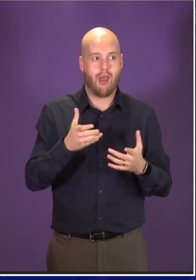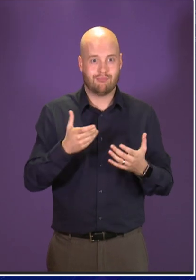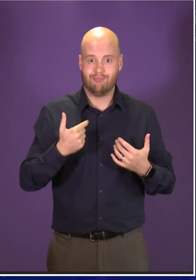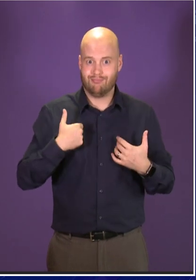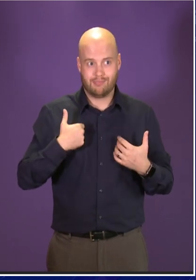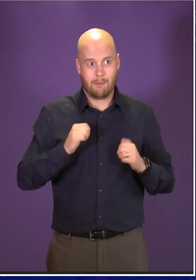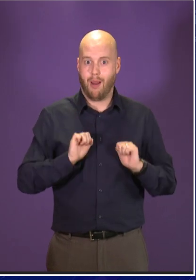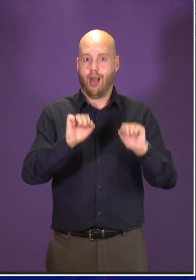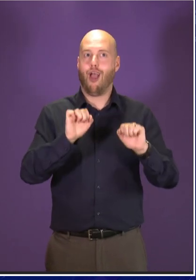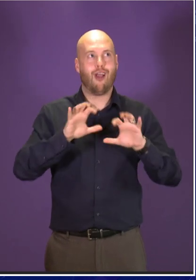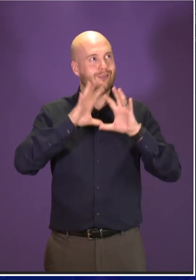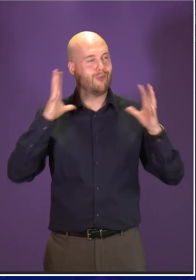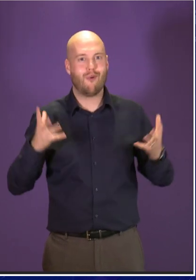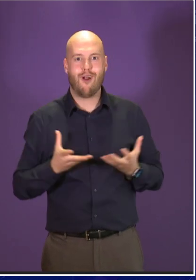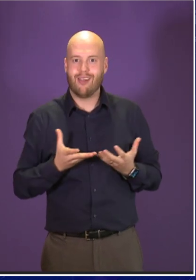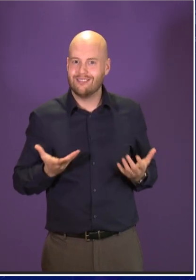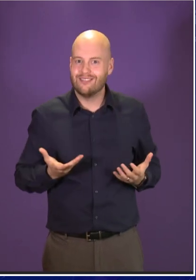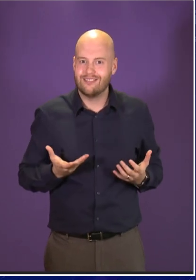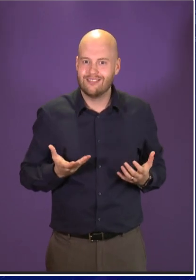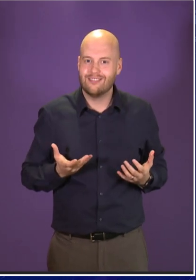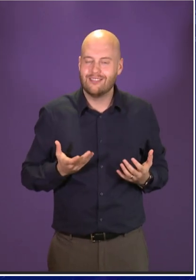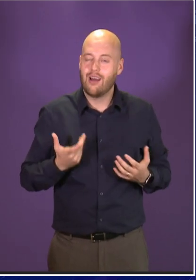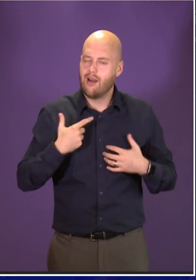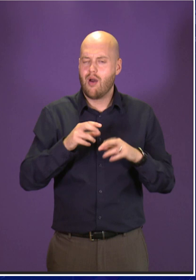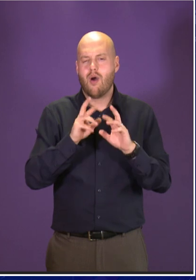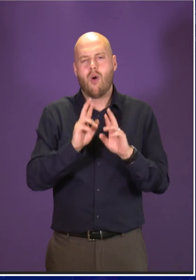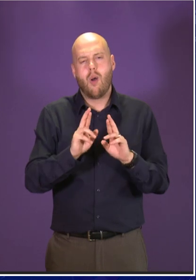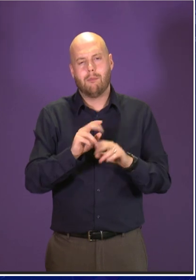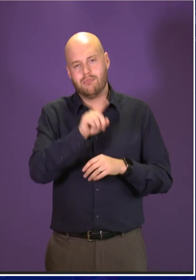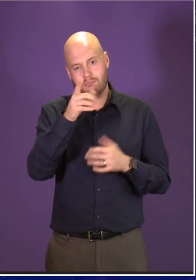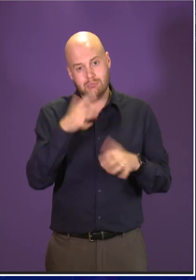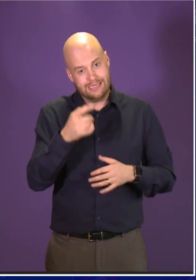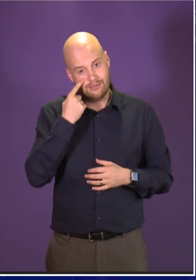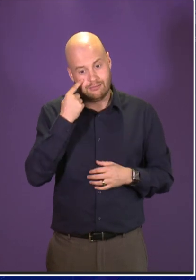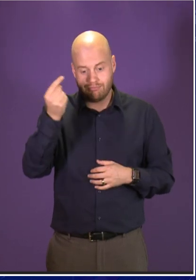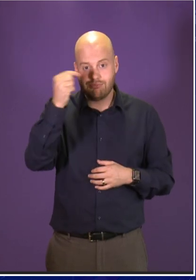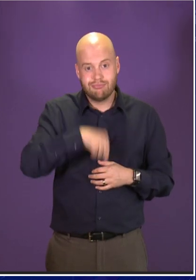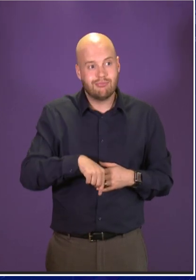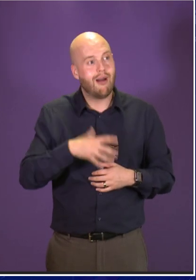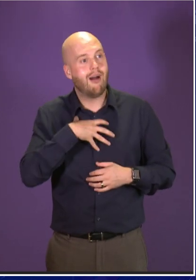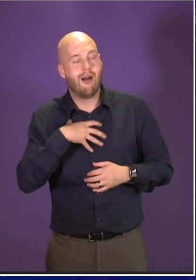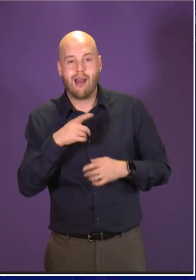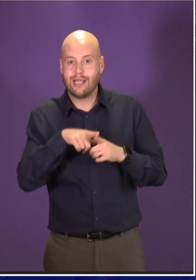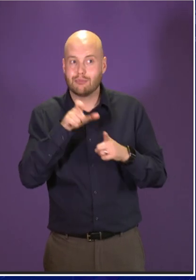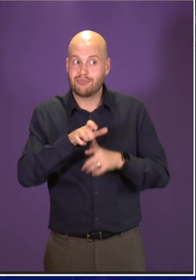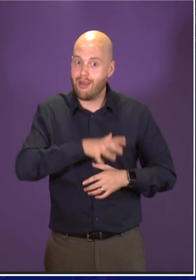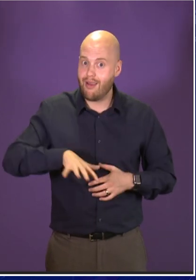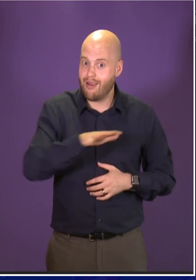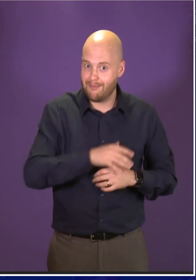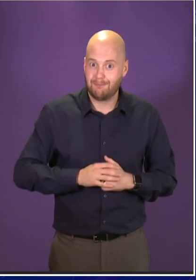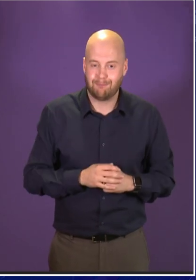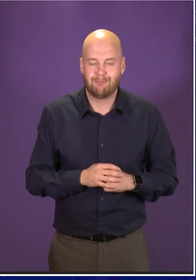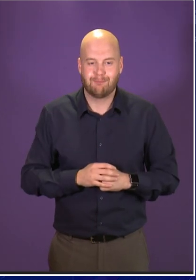I hope you all have the chance to sample some of what Scotland and Edinburgh has to offer during your stay. And the